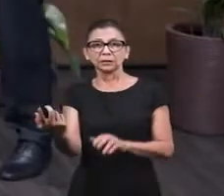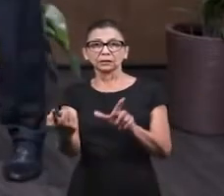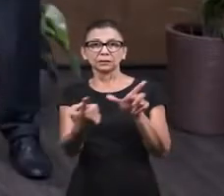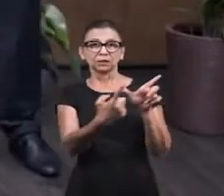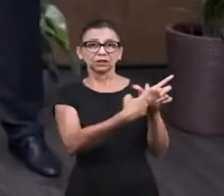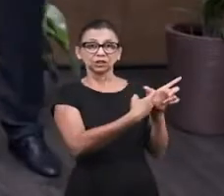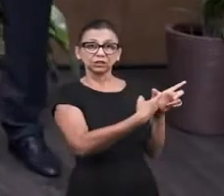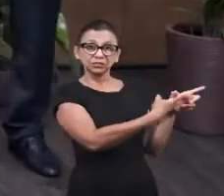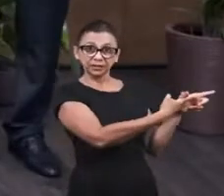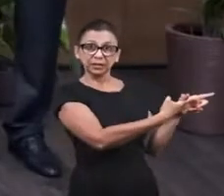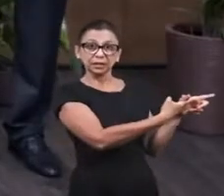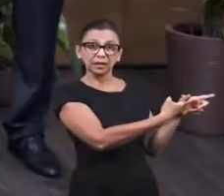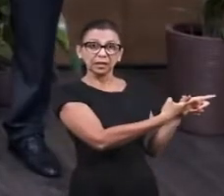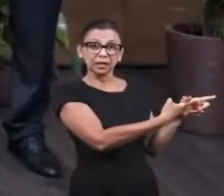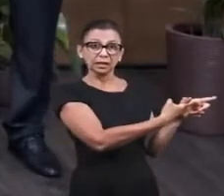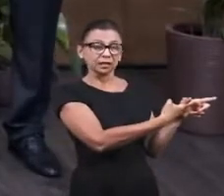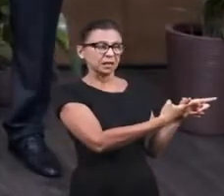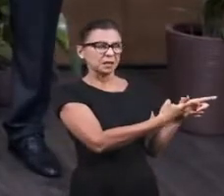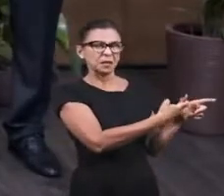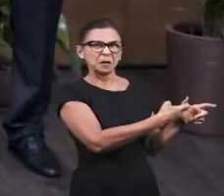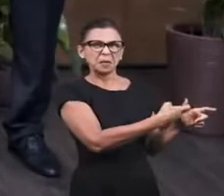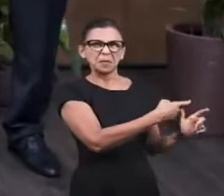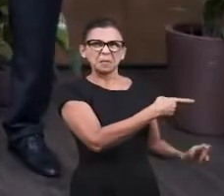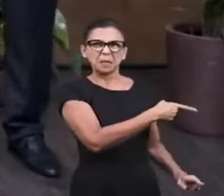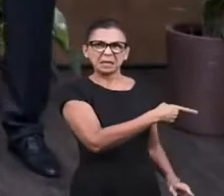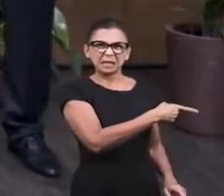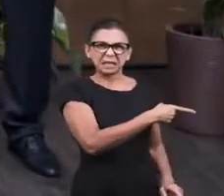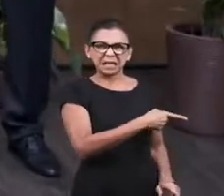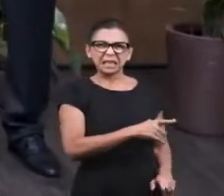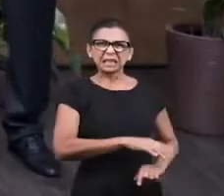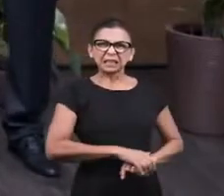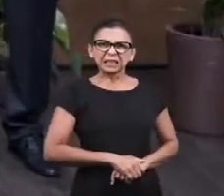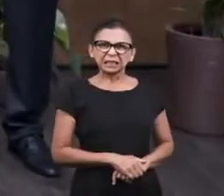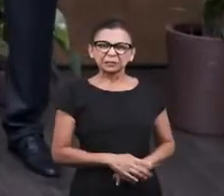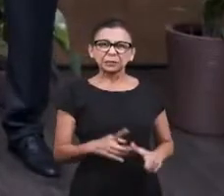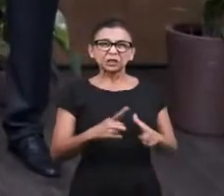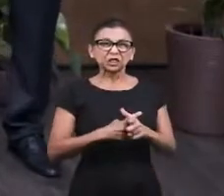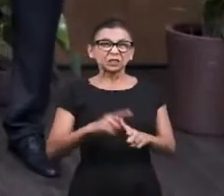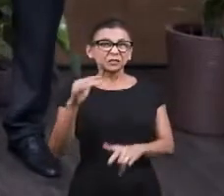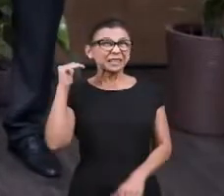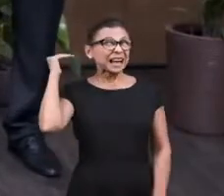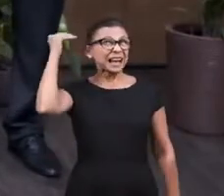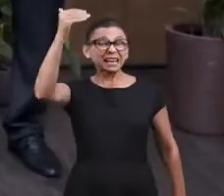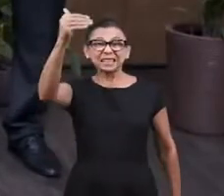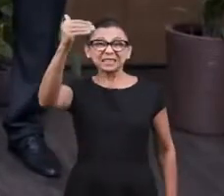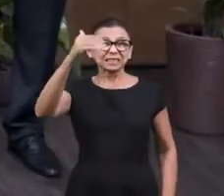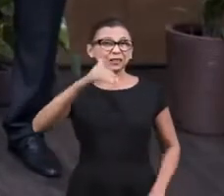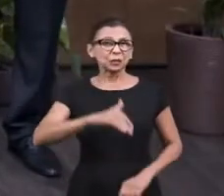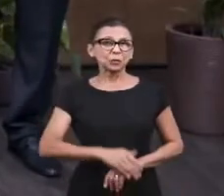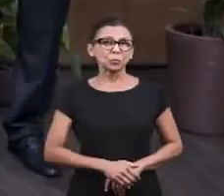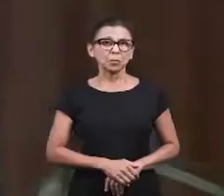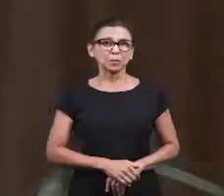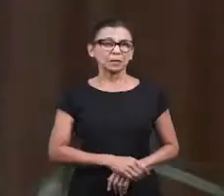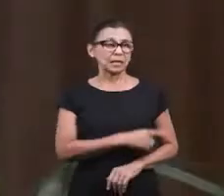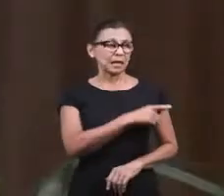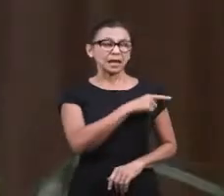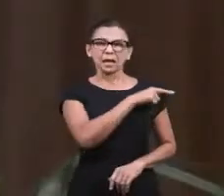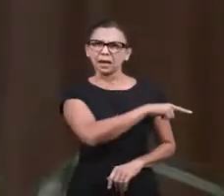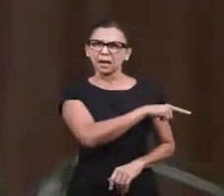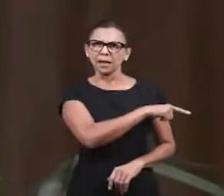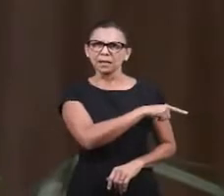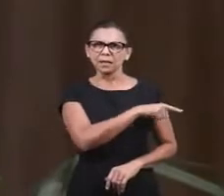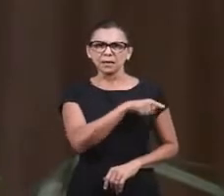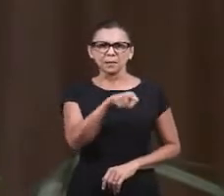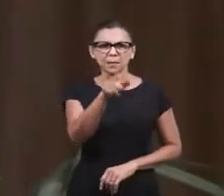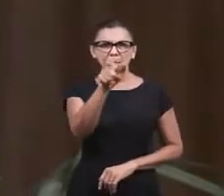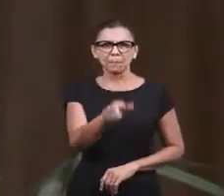he was forgiven by a king, a master that had a much greater value, but he did not forgive the